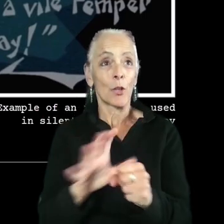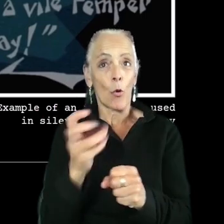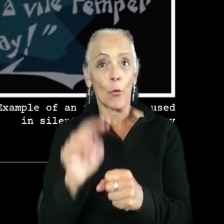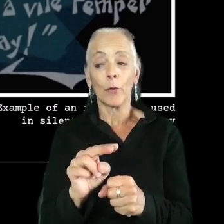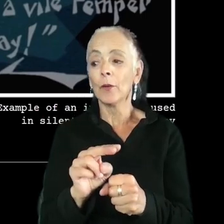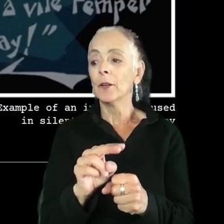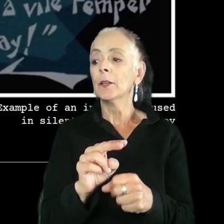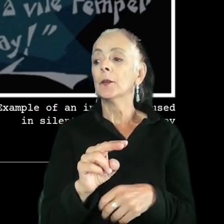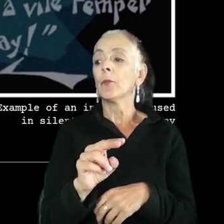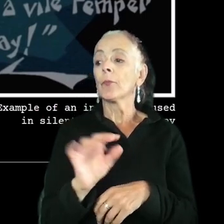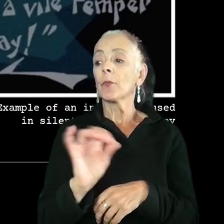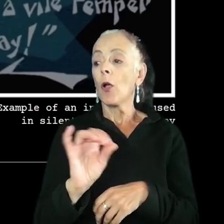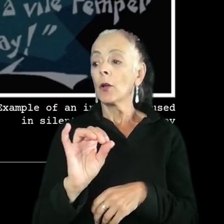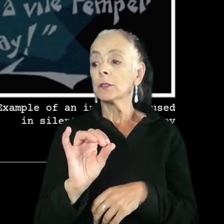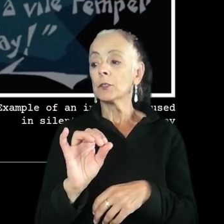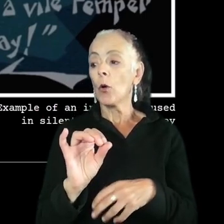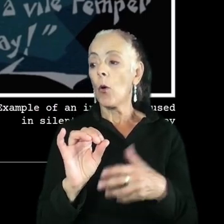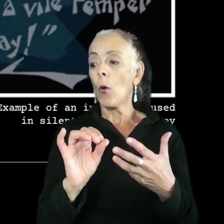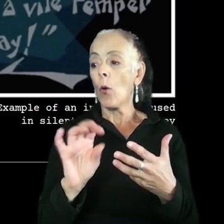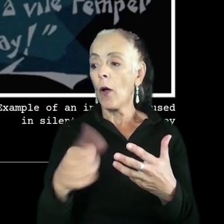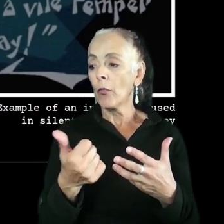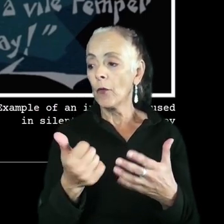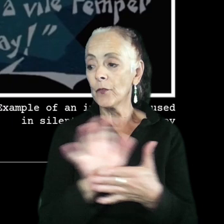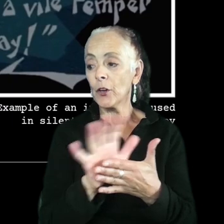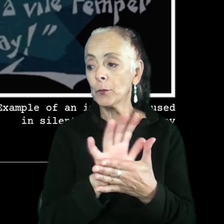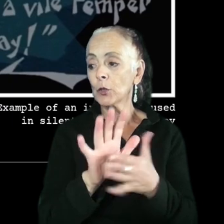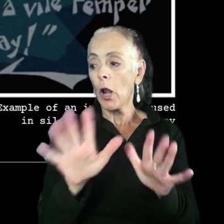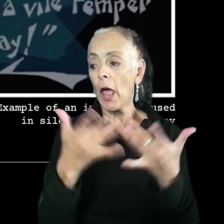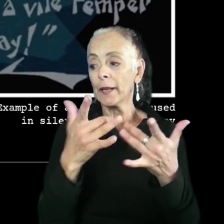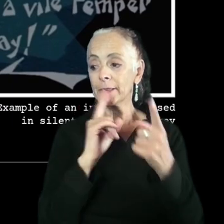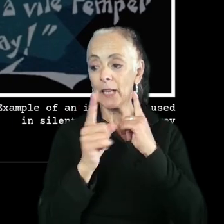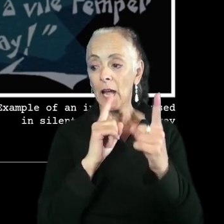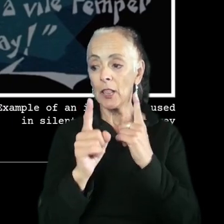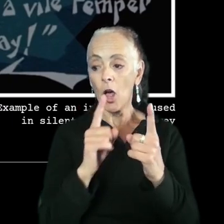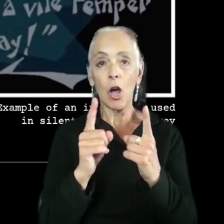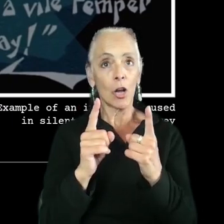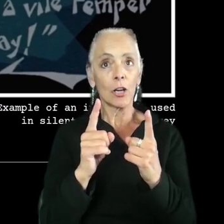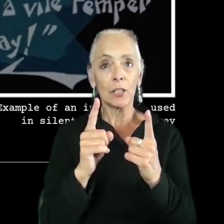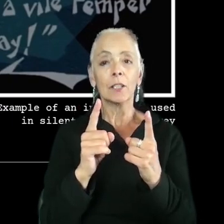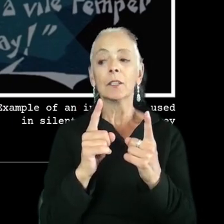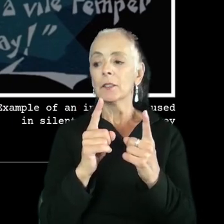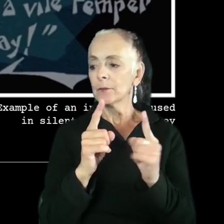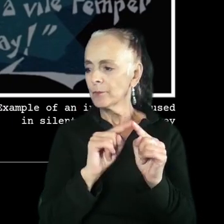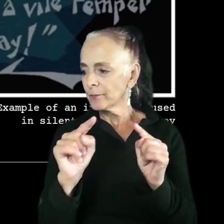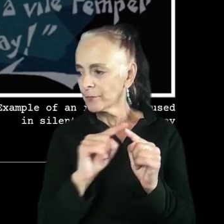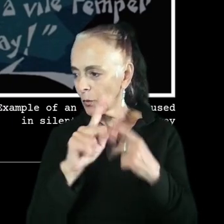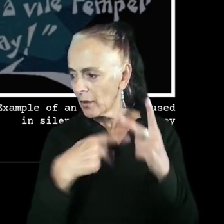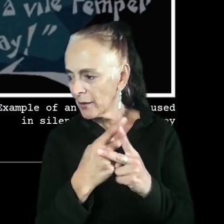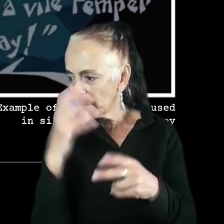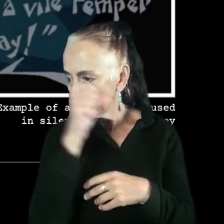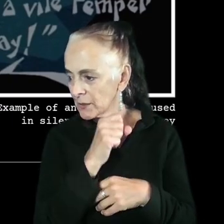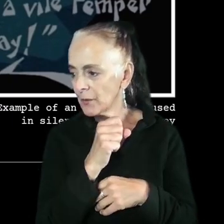well are very light in dialogue and also represent a deaf actress um and you know so there are